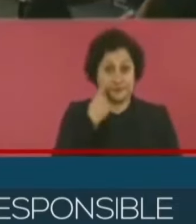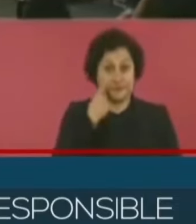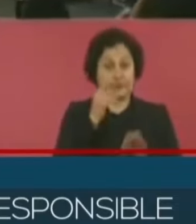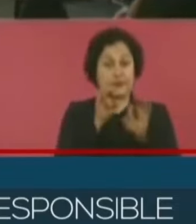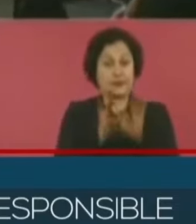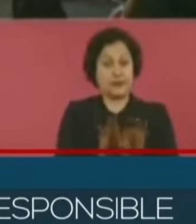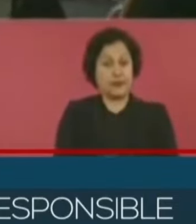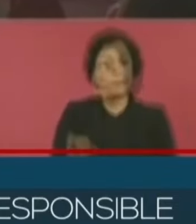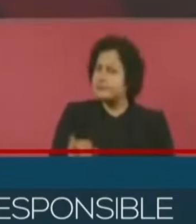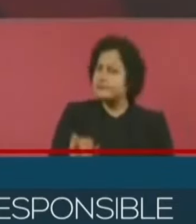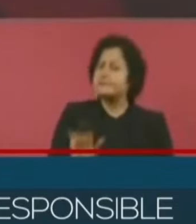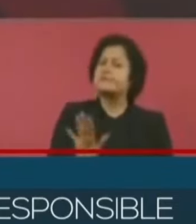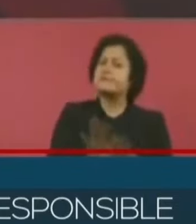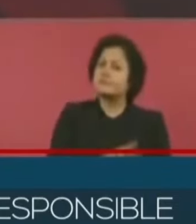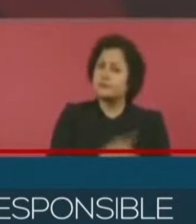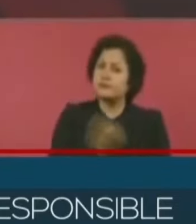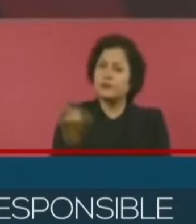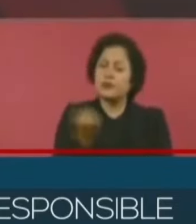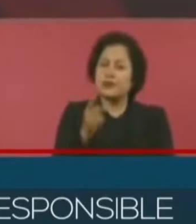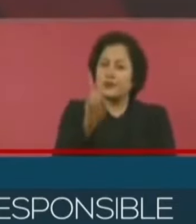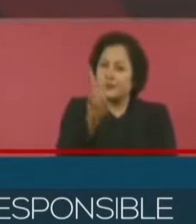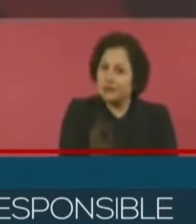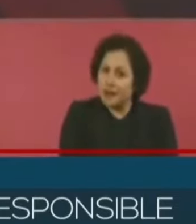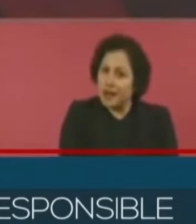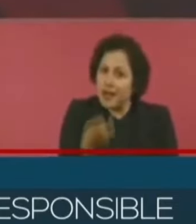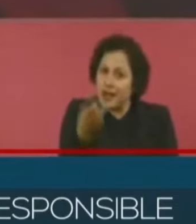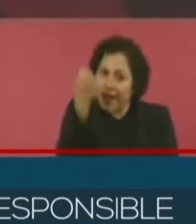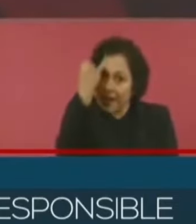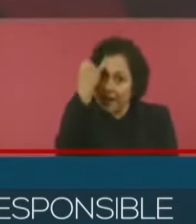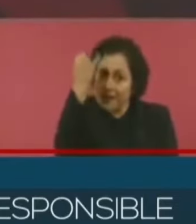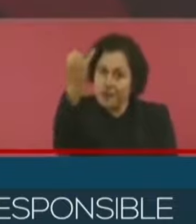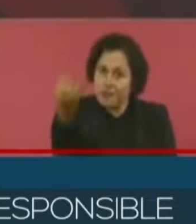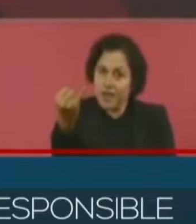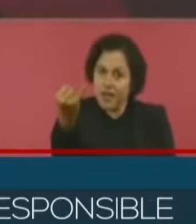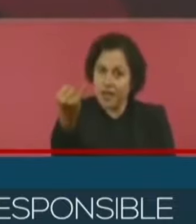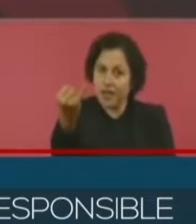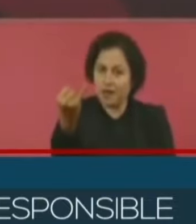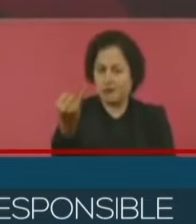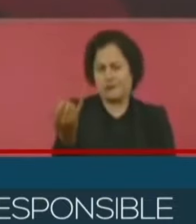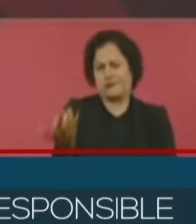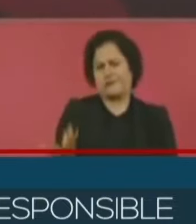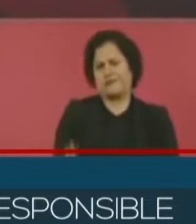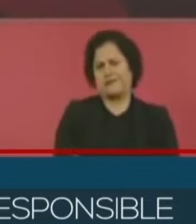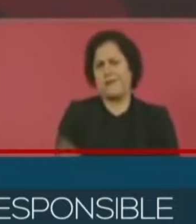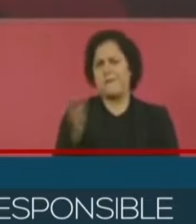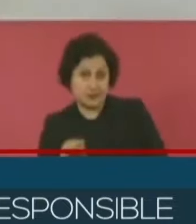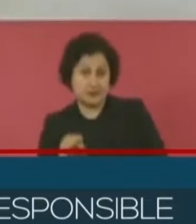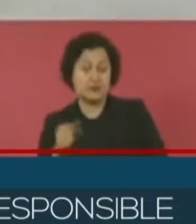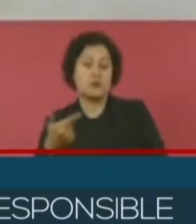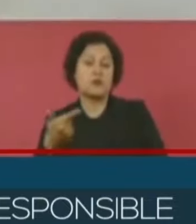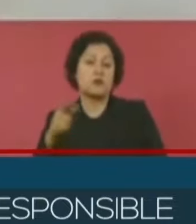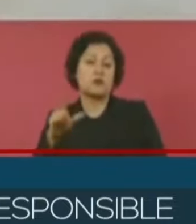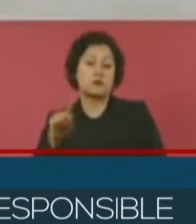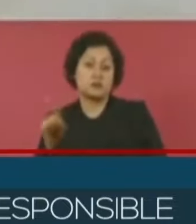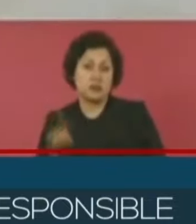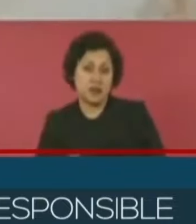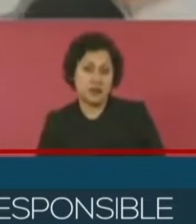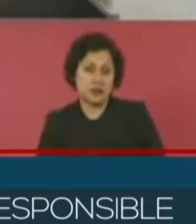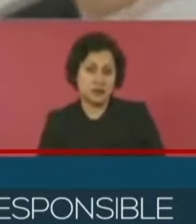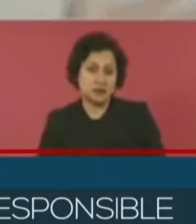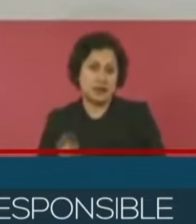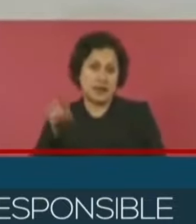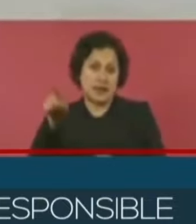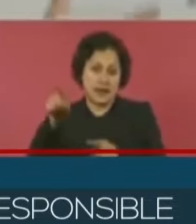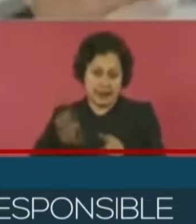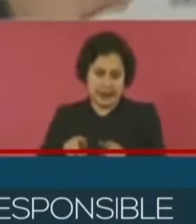by Ecuador of a public statement of apology and a non-repetition agreement. López Obrador referred to the lawsuit filed at